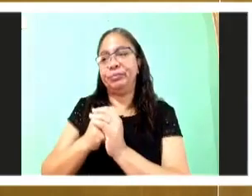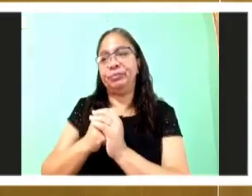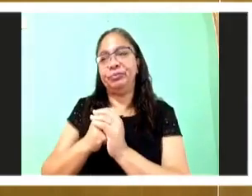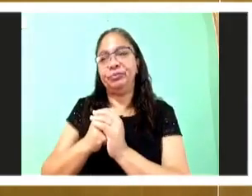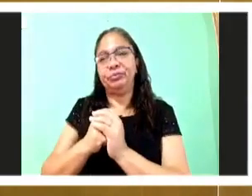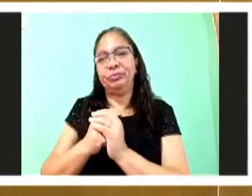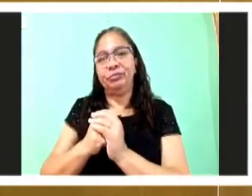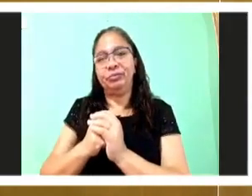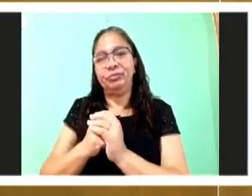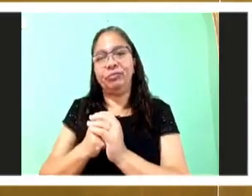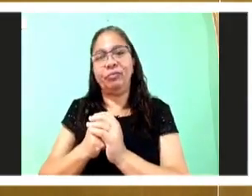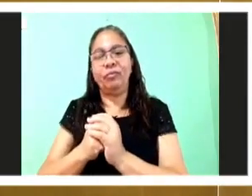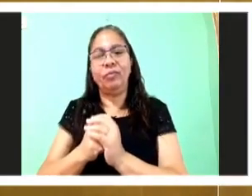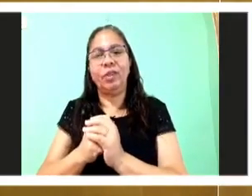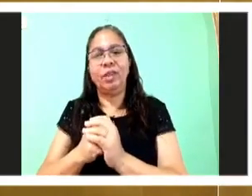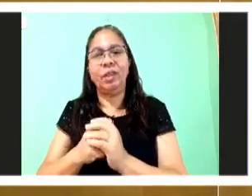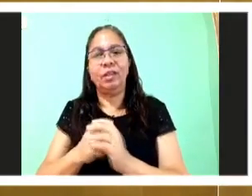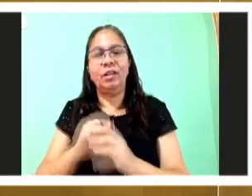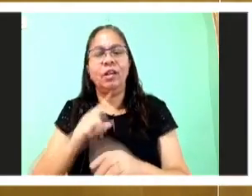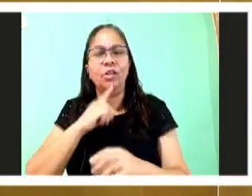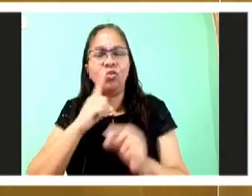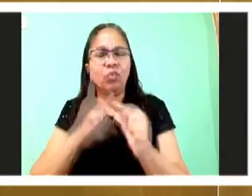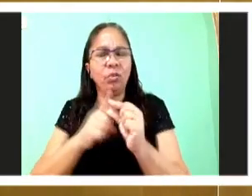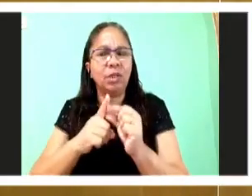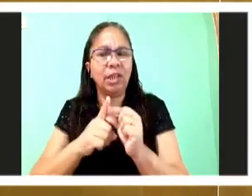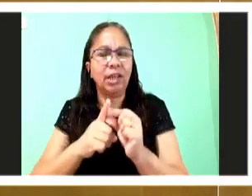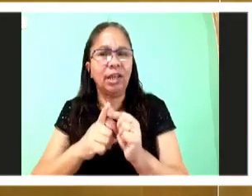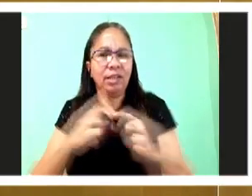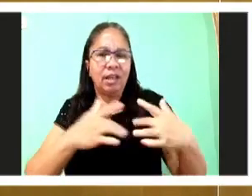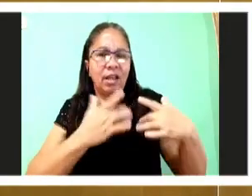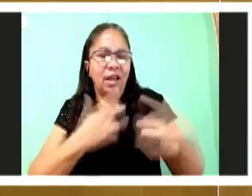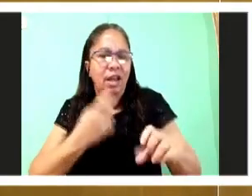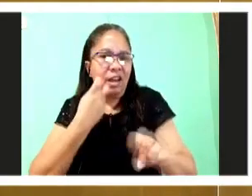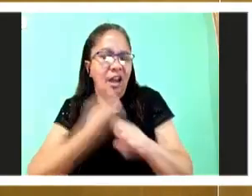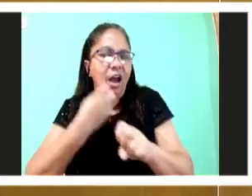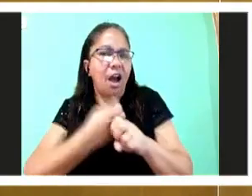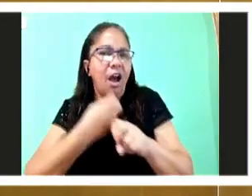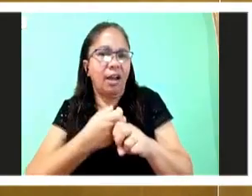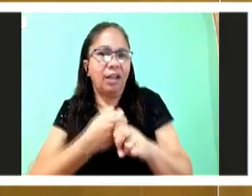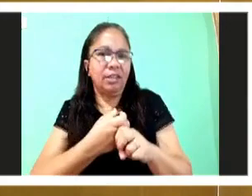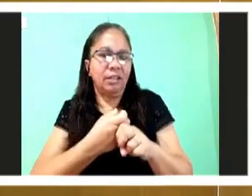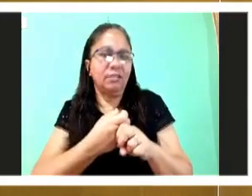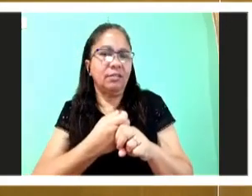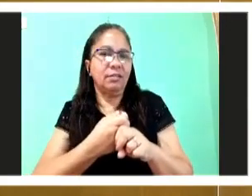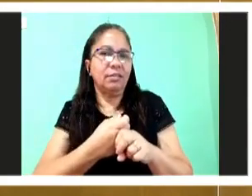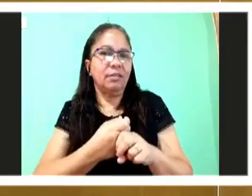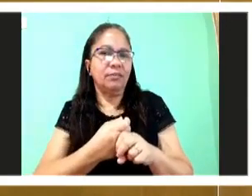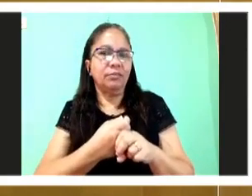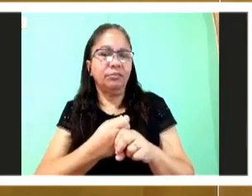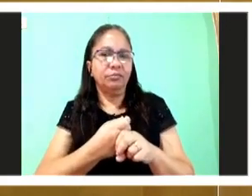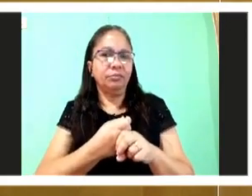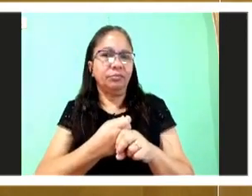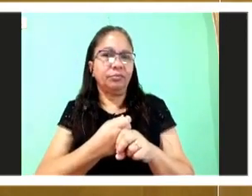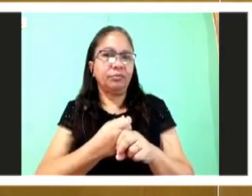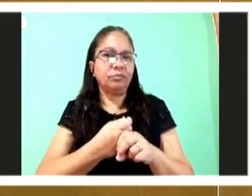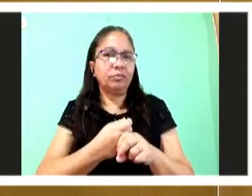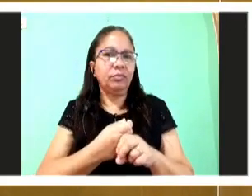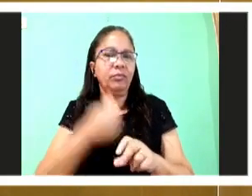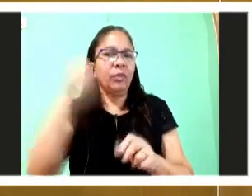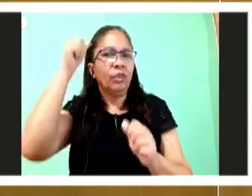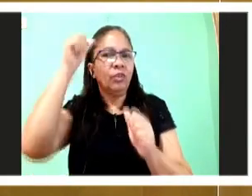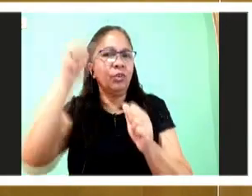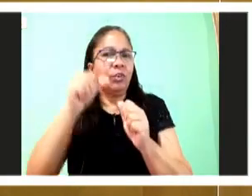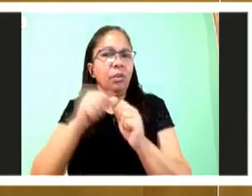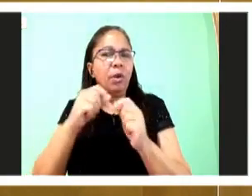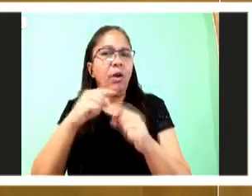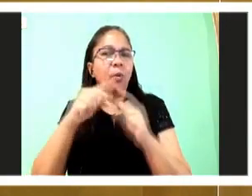real word is hard-hearted. The Greek really speaks about hard-hearted. And you have to remember, when we come to Advent, we